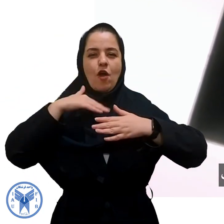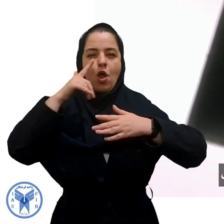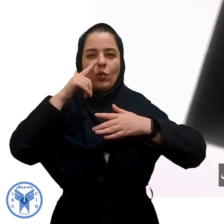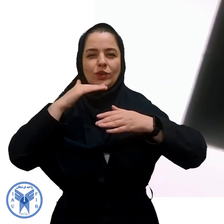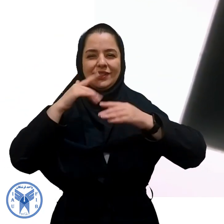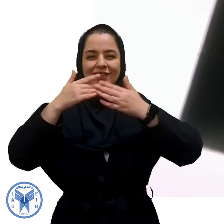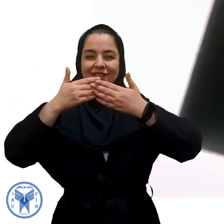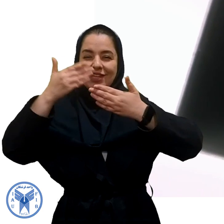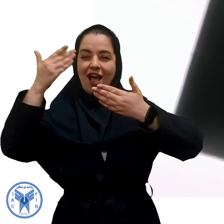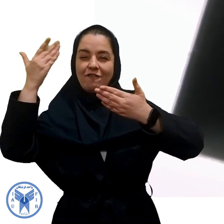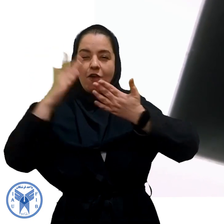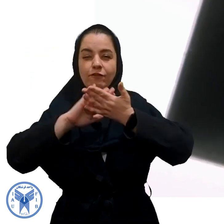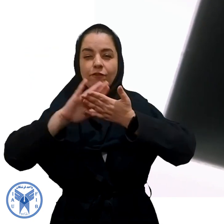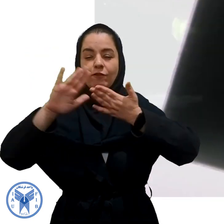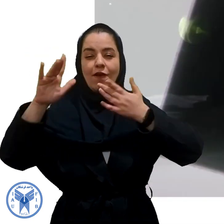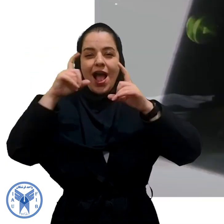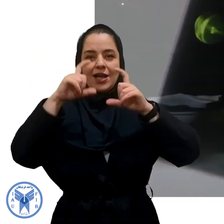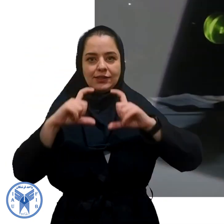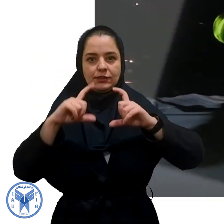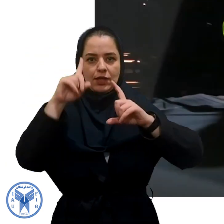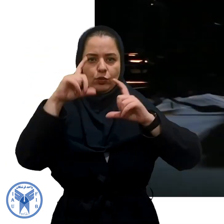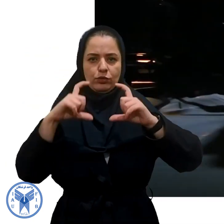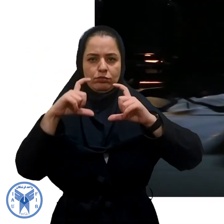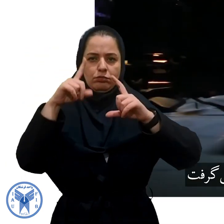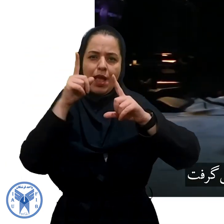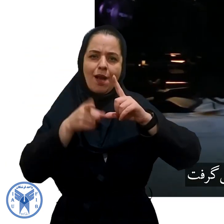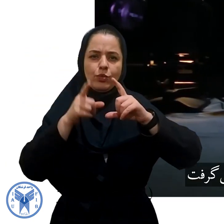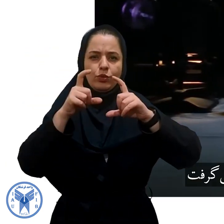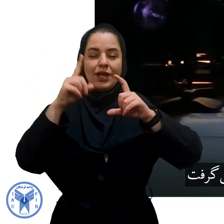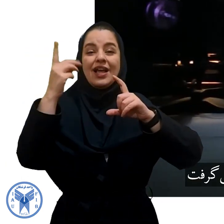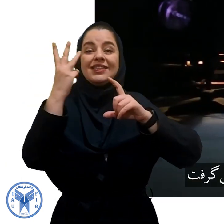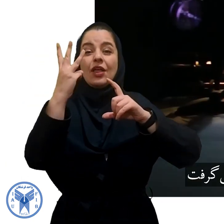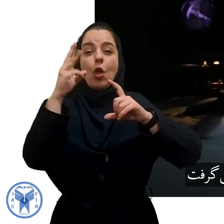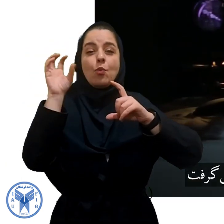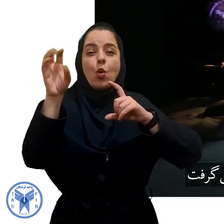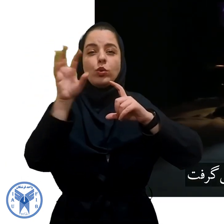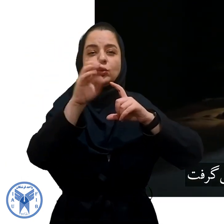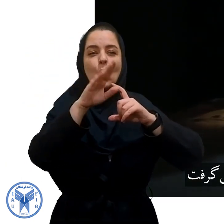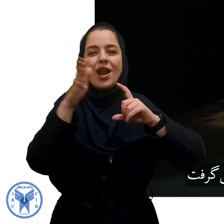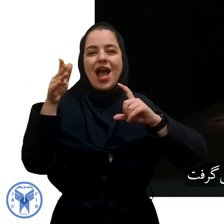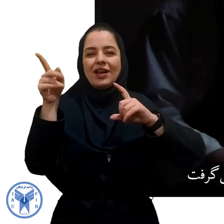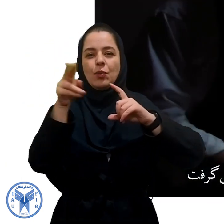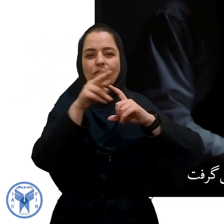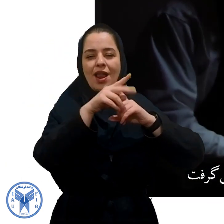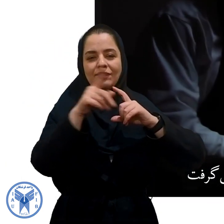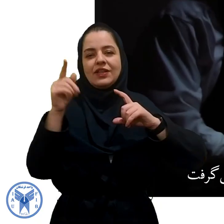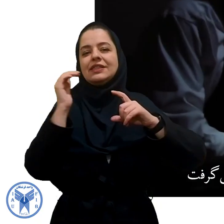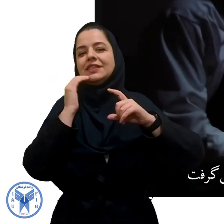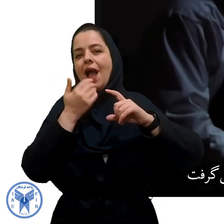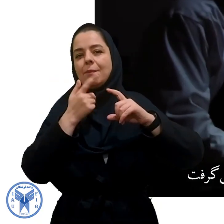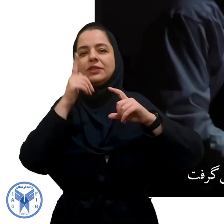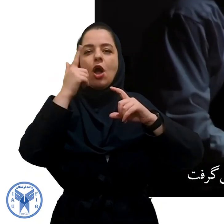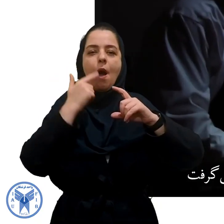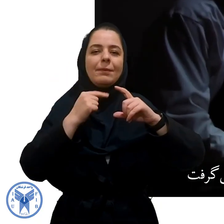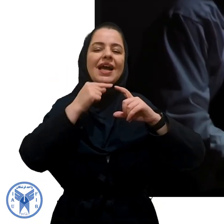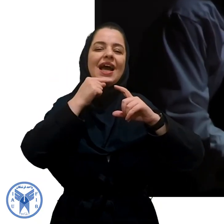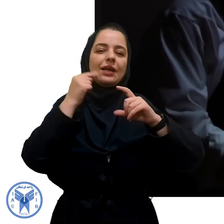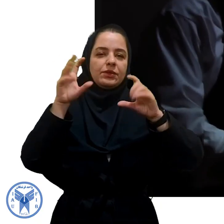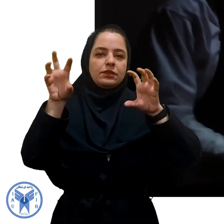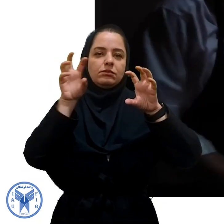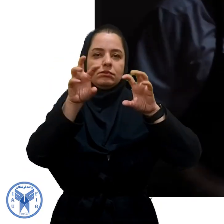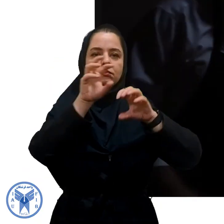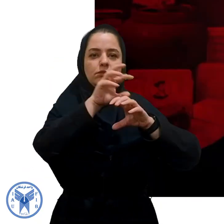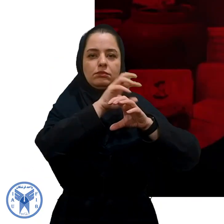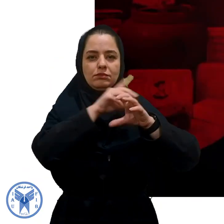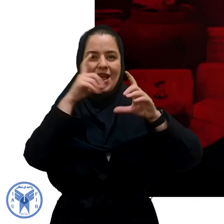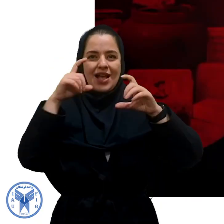positive transparency, a slide. The positive slides were then put into 3 different projectors. The